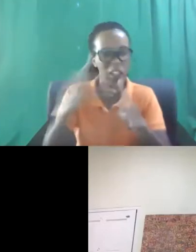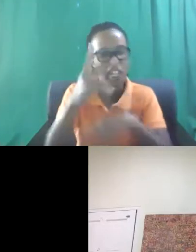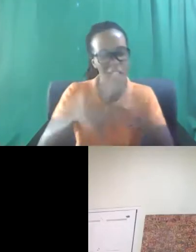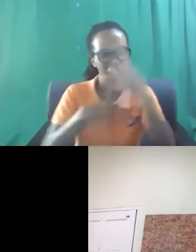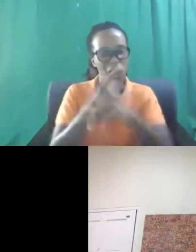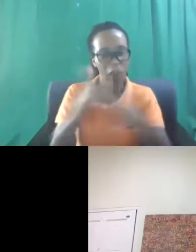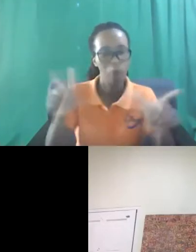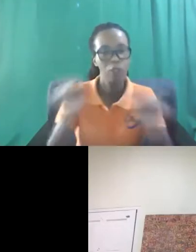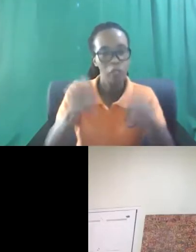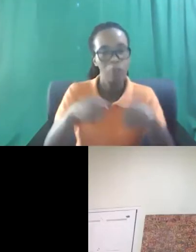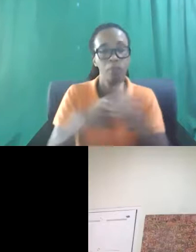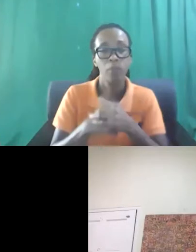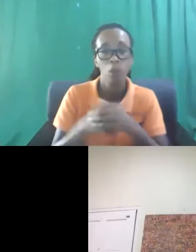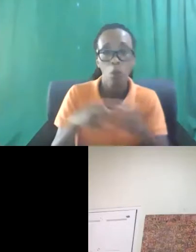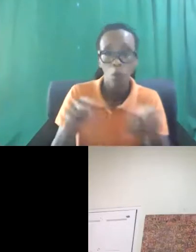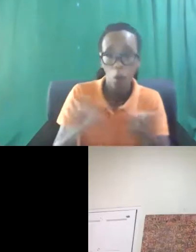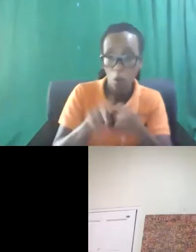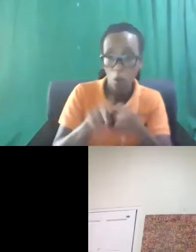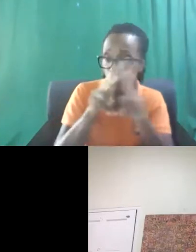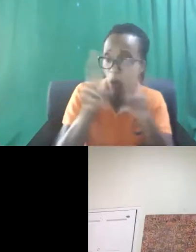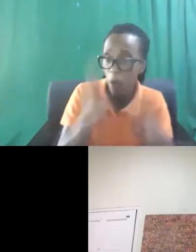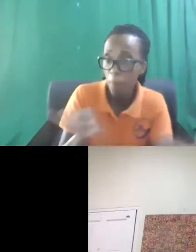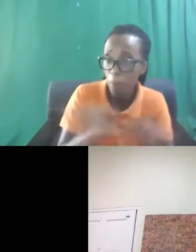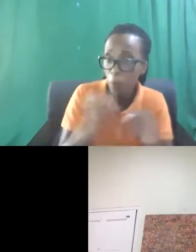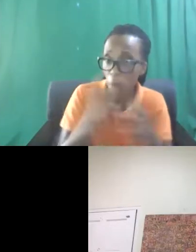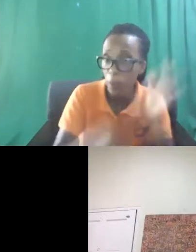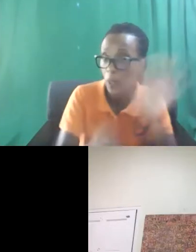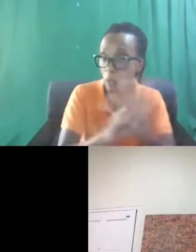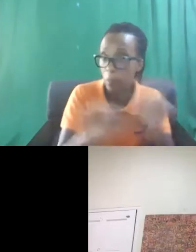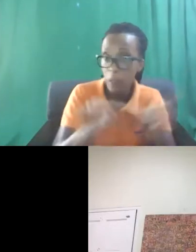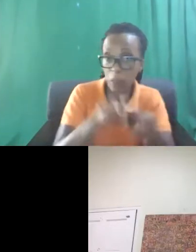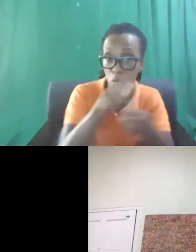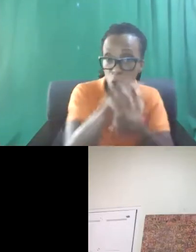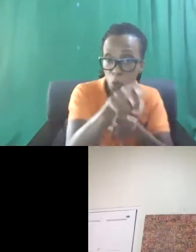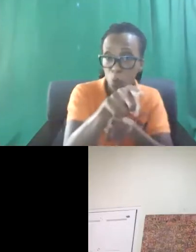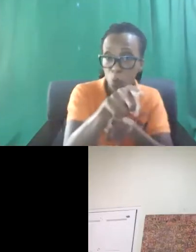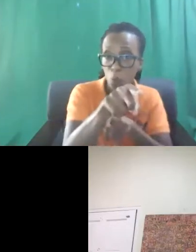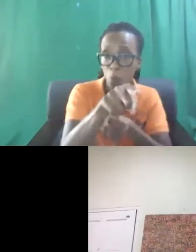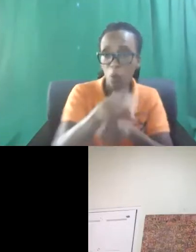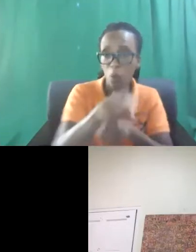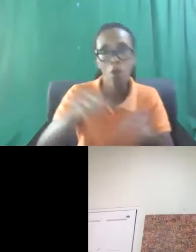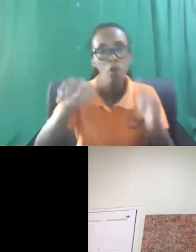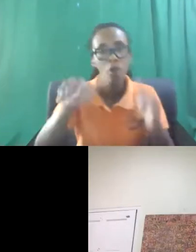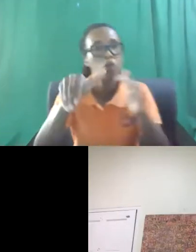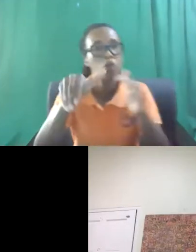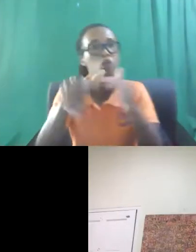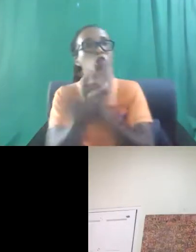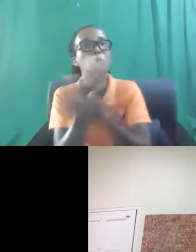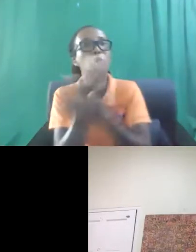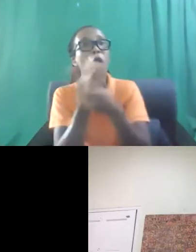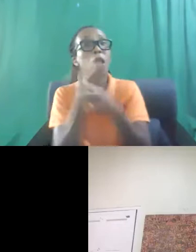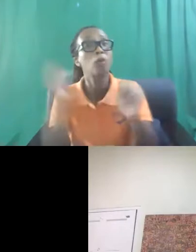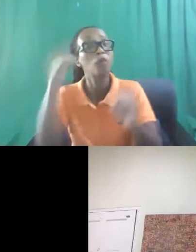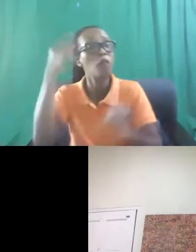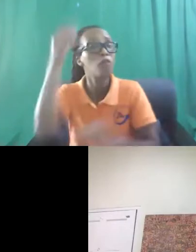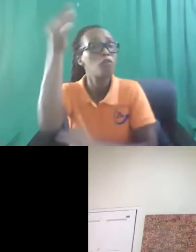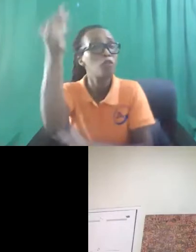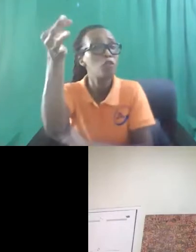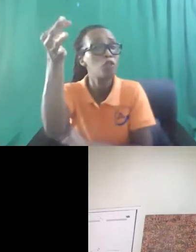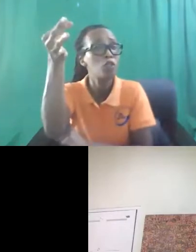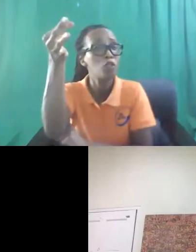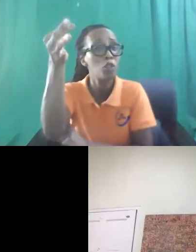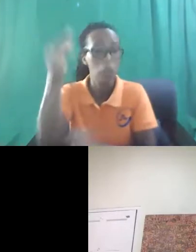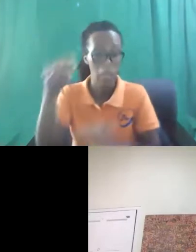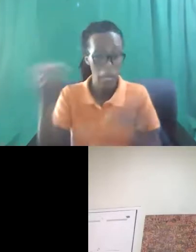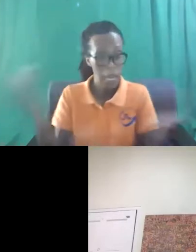Yeah, and I guess mostly the most important thing is people like you, the next generation of people, and especially people, people of and from the